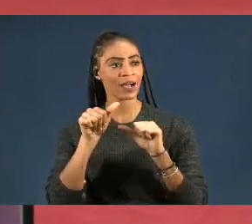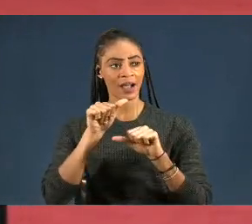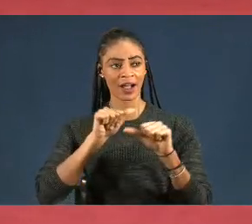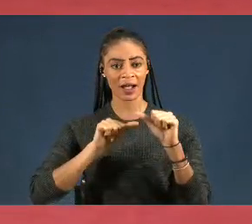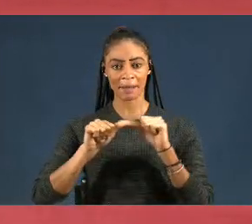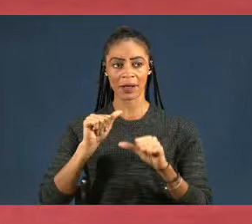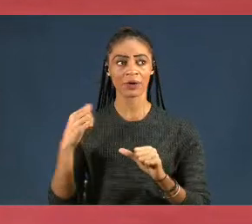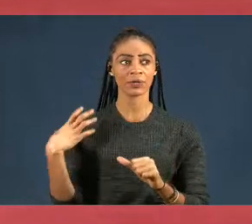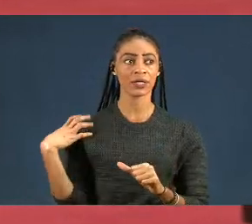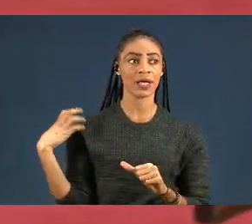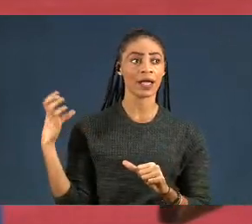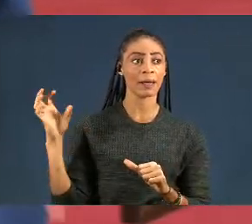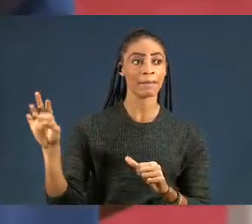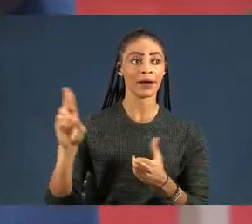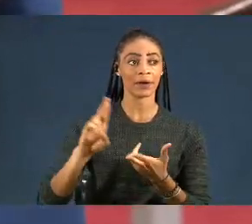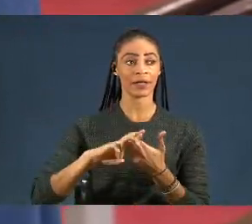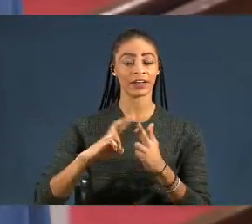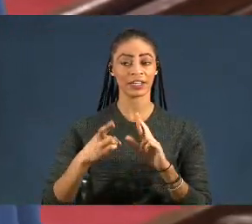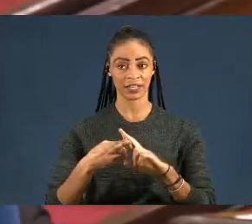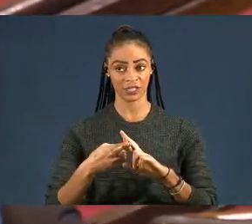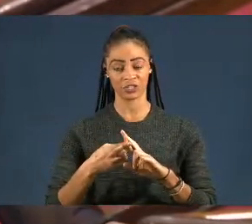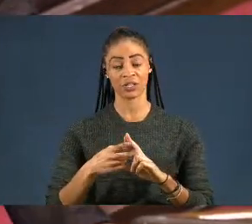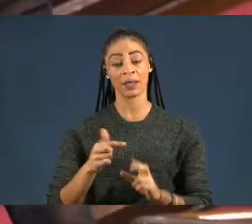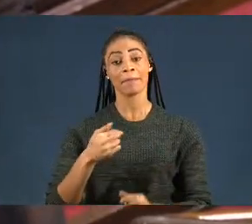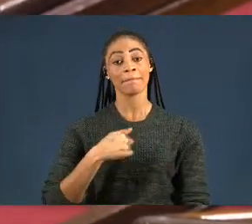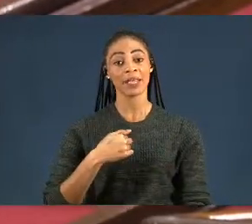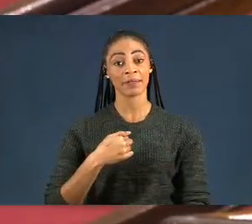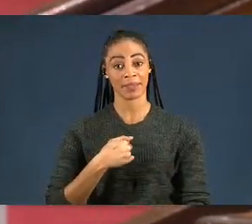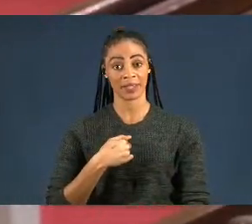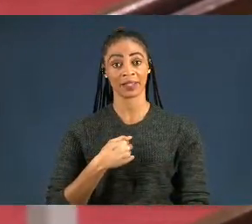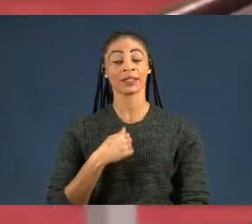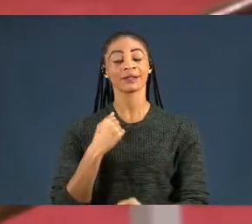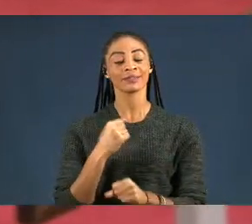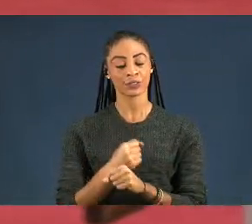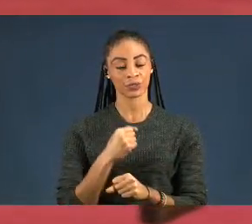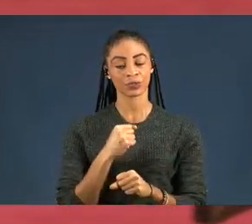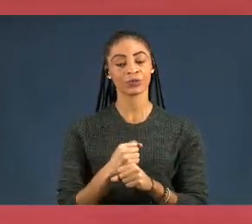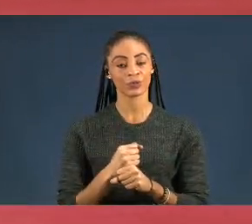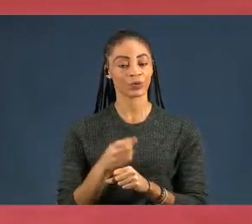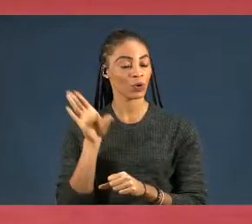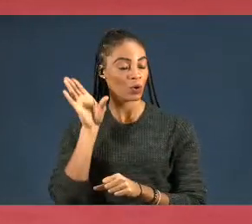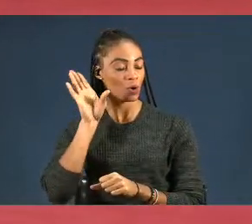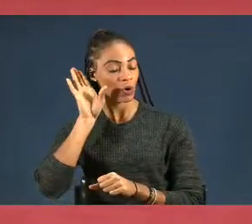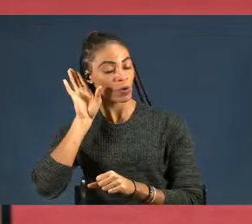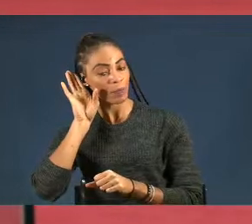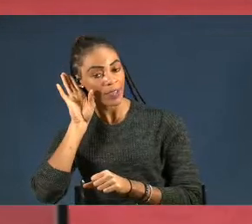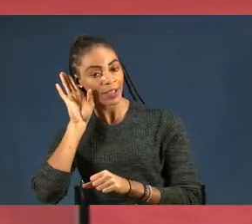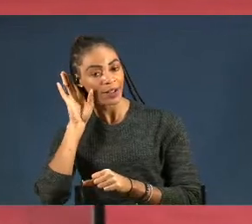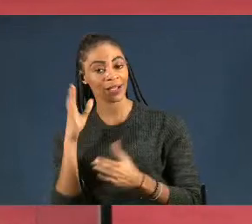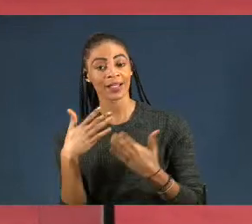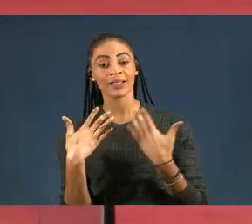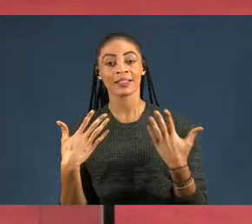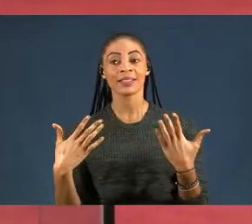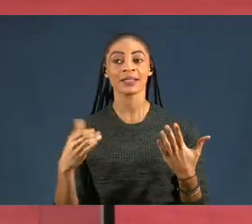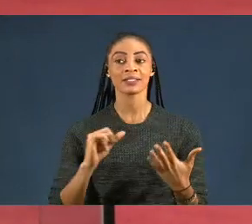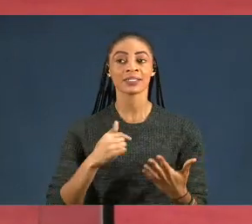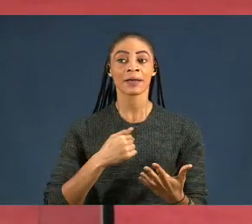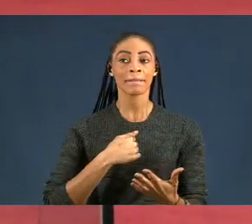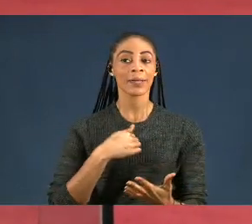to do them. I'm going to do them. These things I've been hearing being preached here, I'm going to